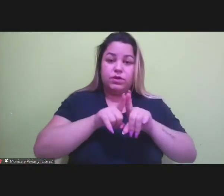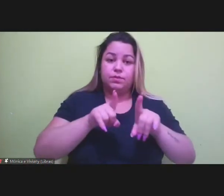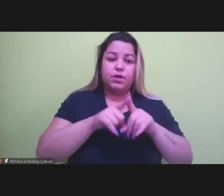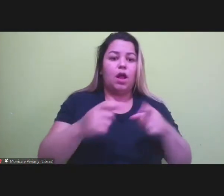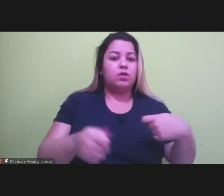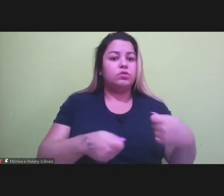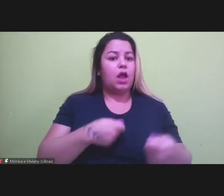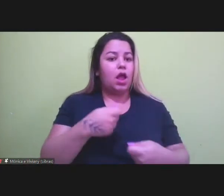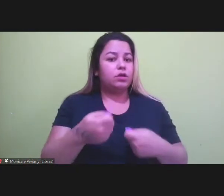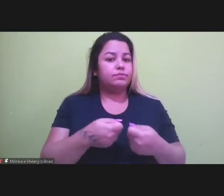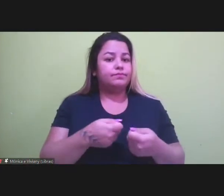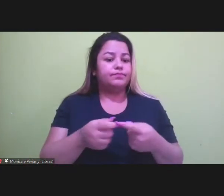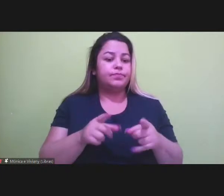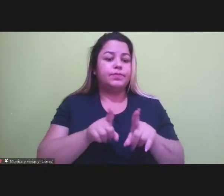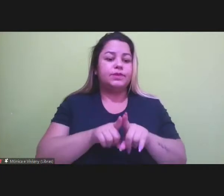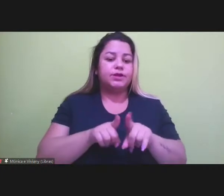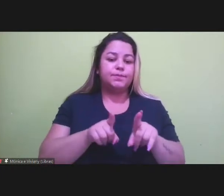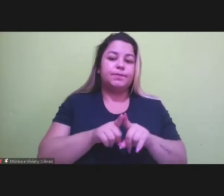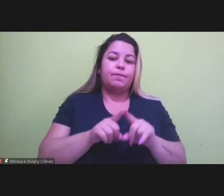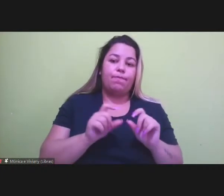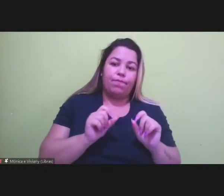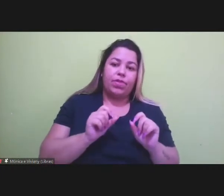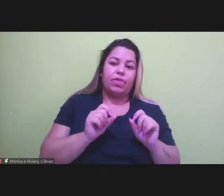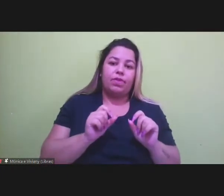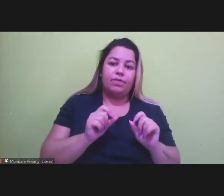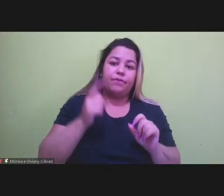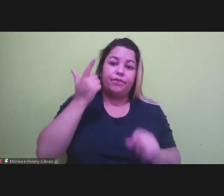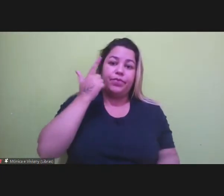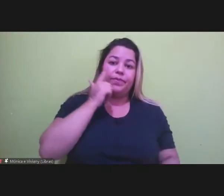we can in fact articulate and